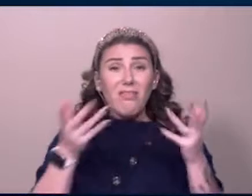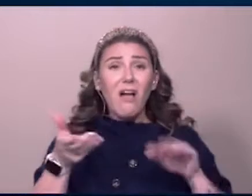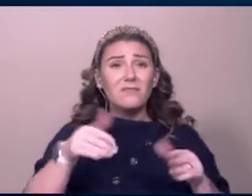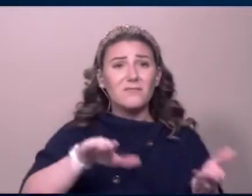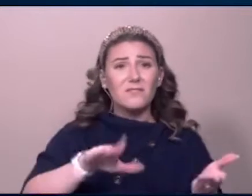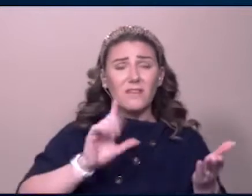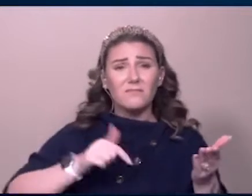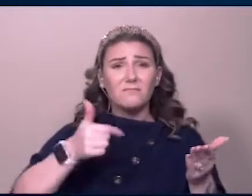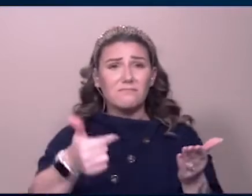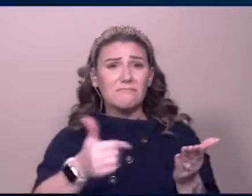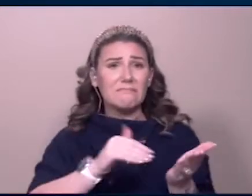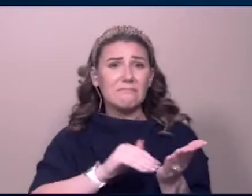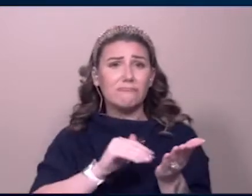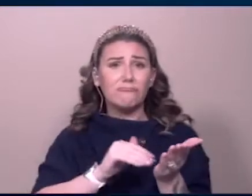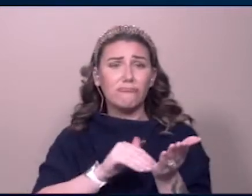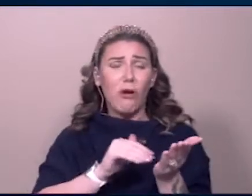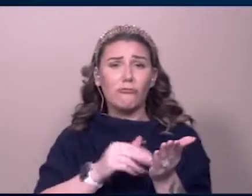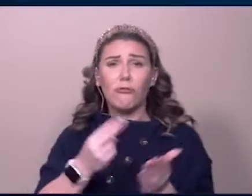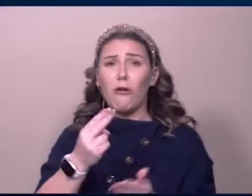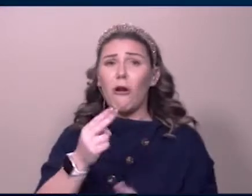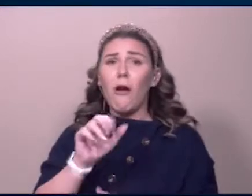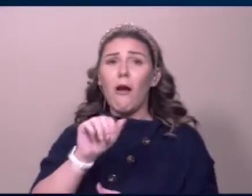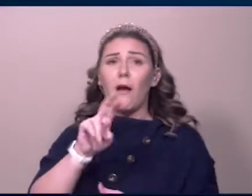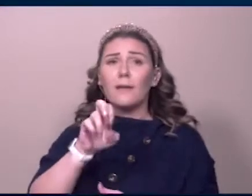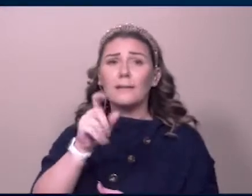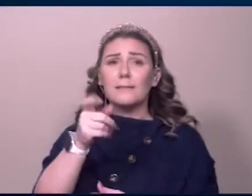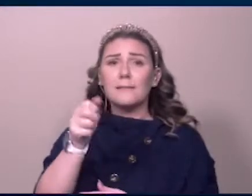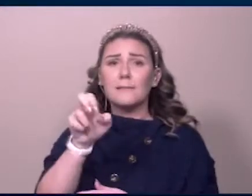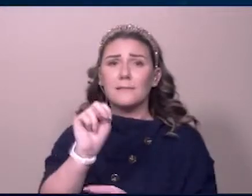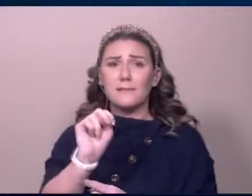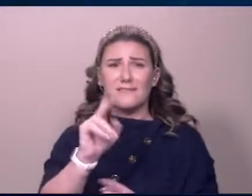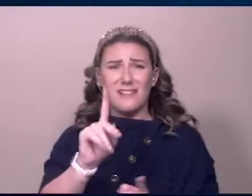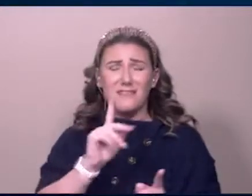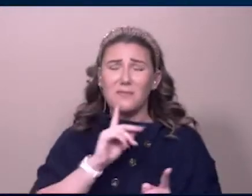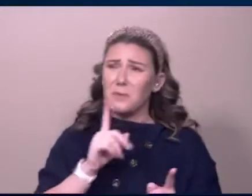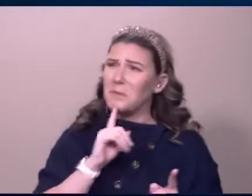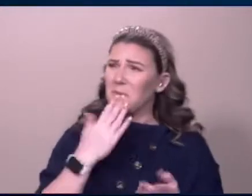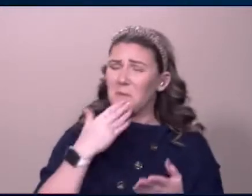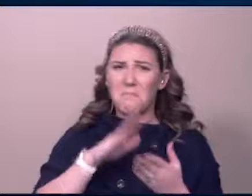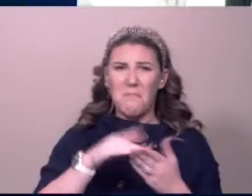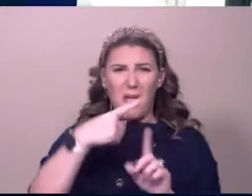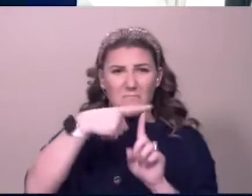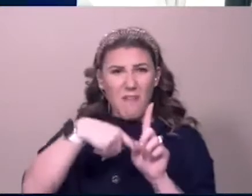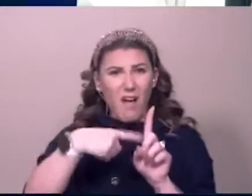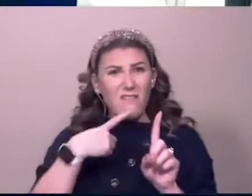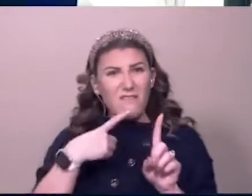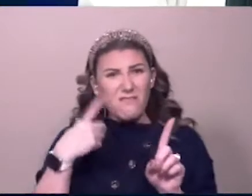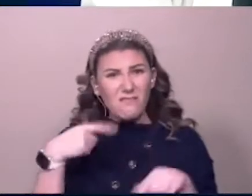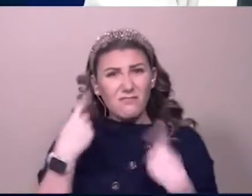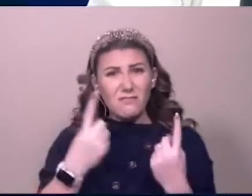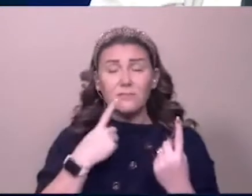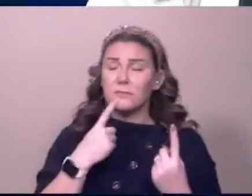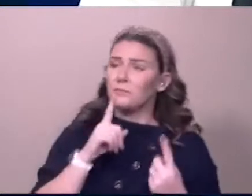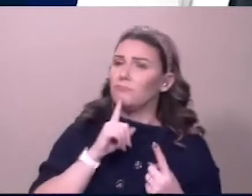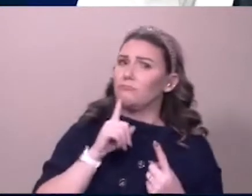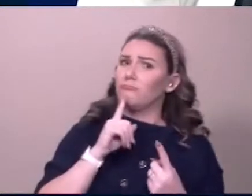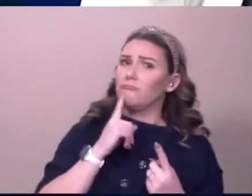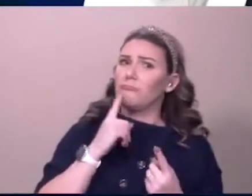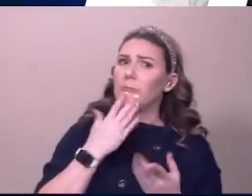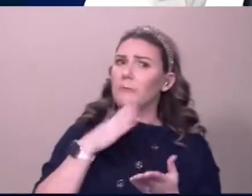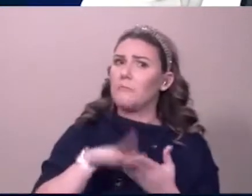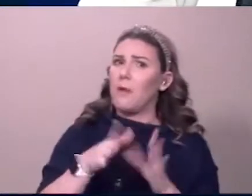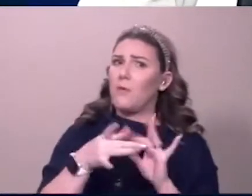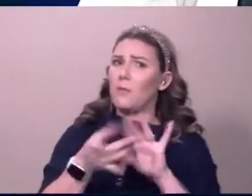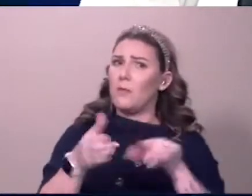turn to Hawkeye for just a minute. Hawkeye, man, this has been kind of a bad month for us. Yeah, it's been really bad as far as deaths go.